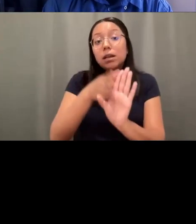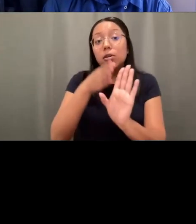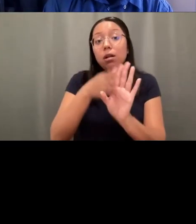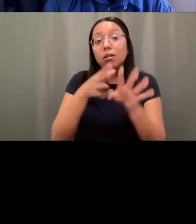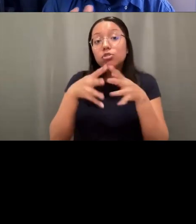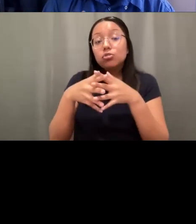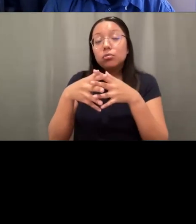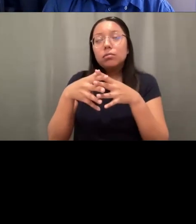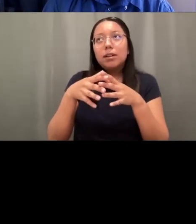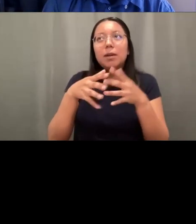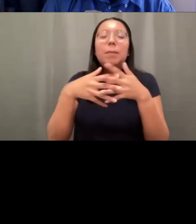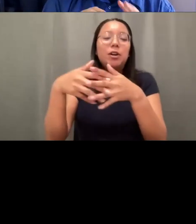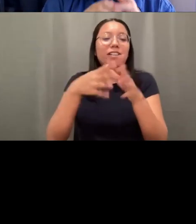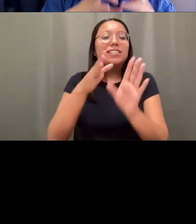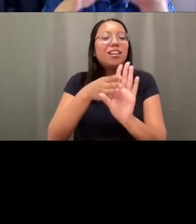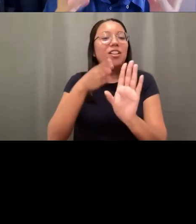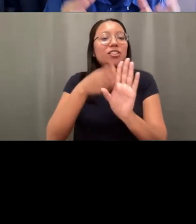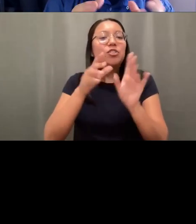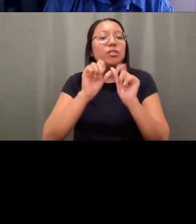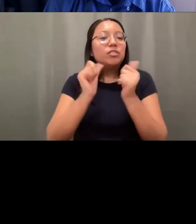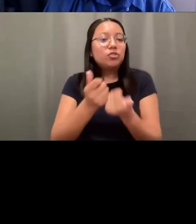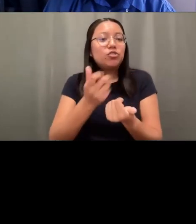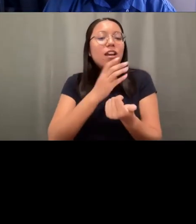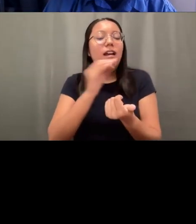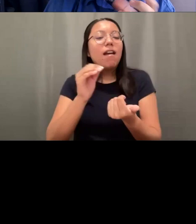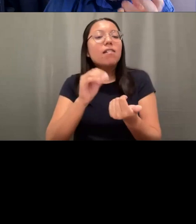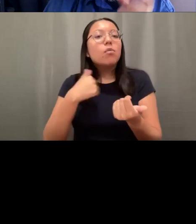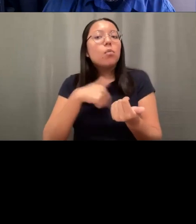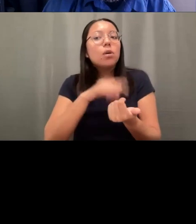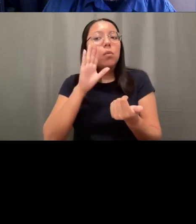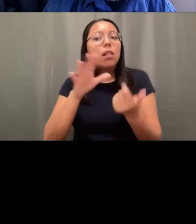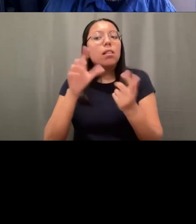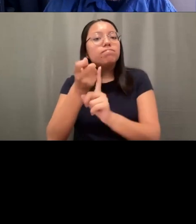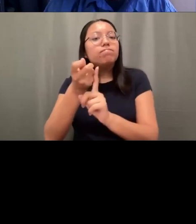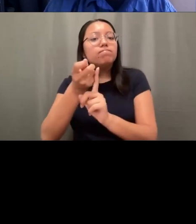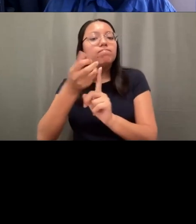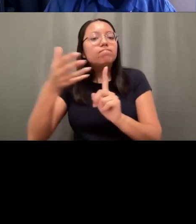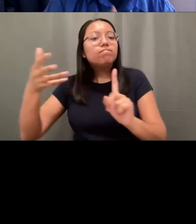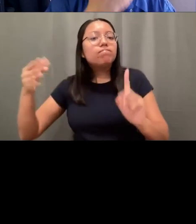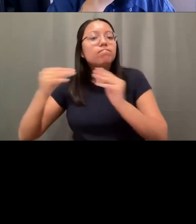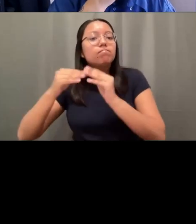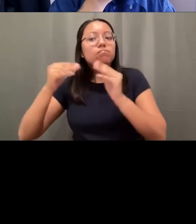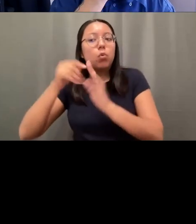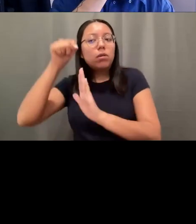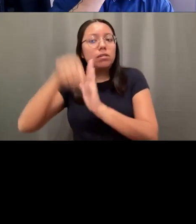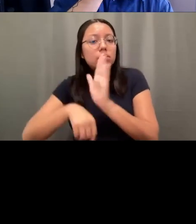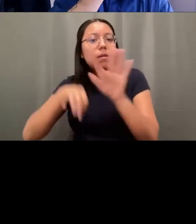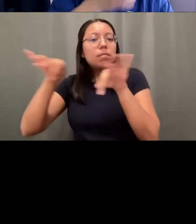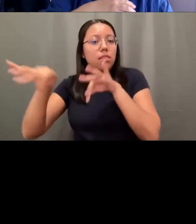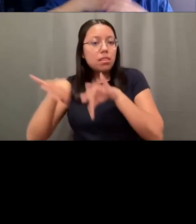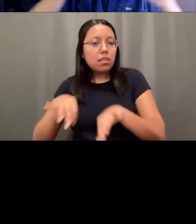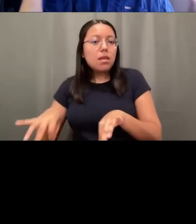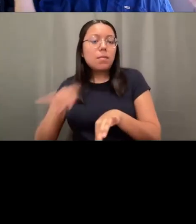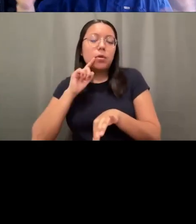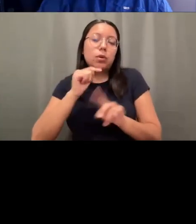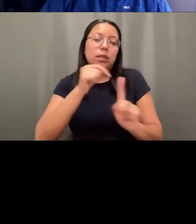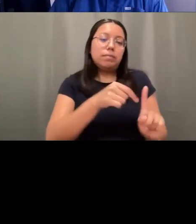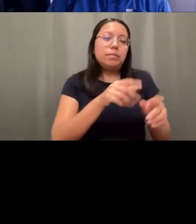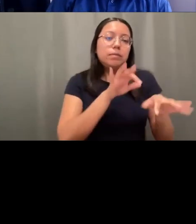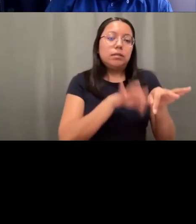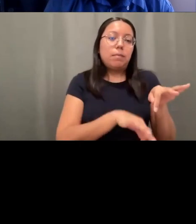that's probably going to be broader than that, but it's going to encompass what that captures. So if we look at